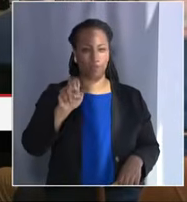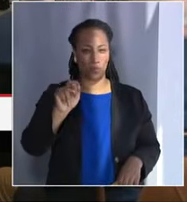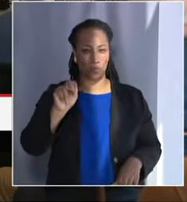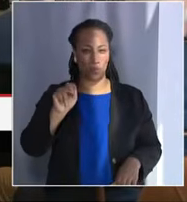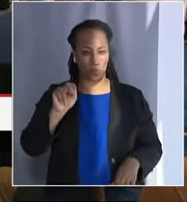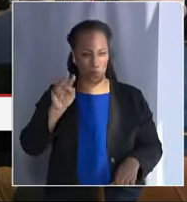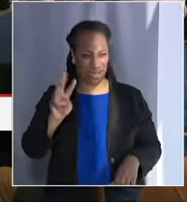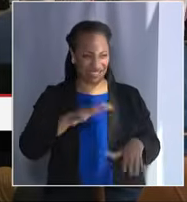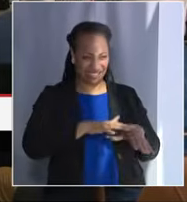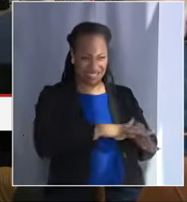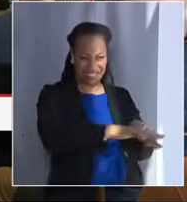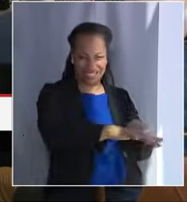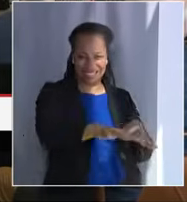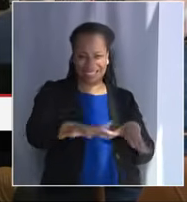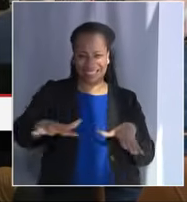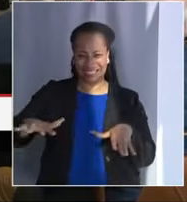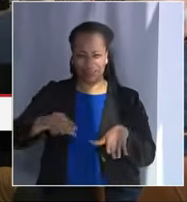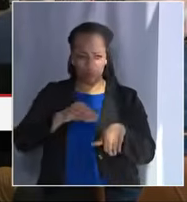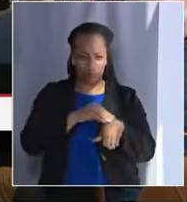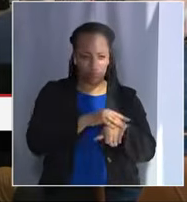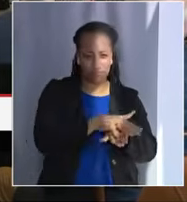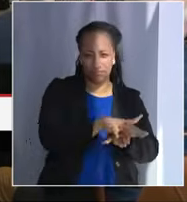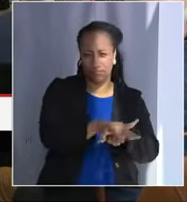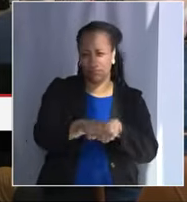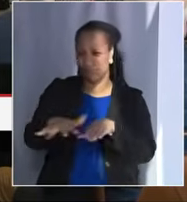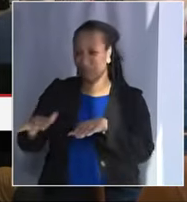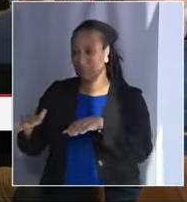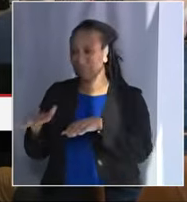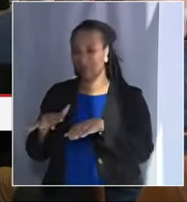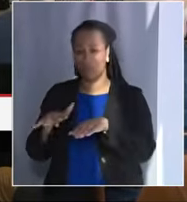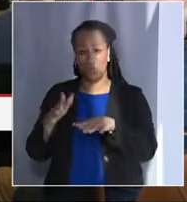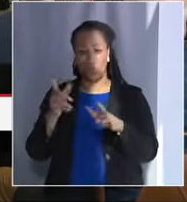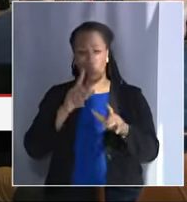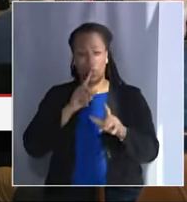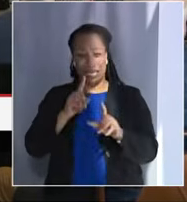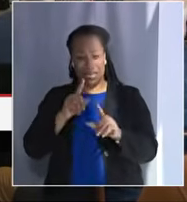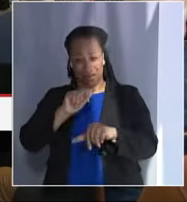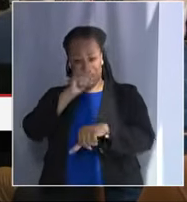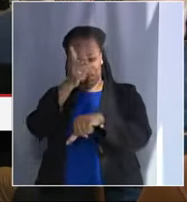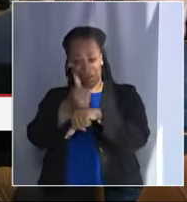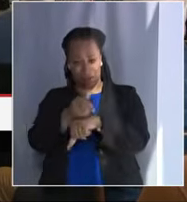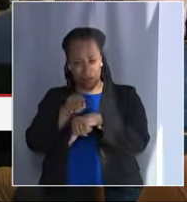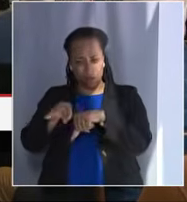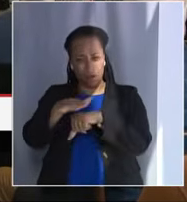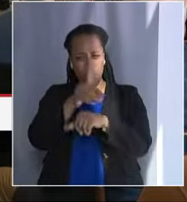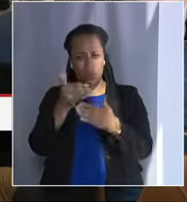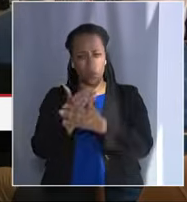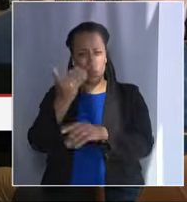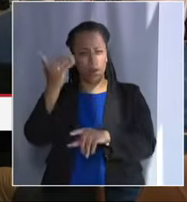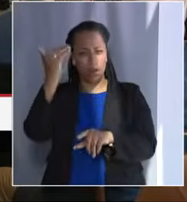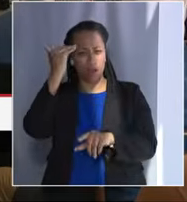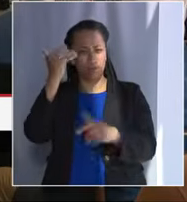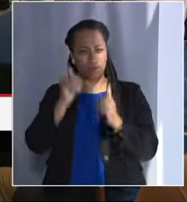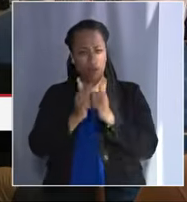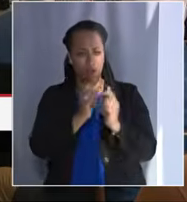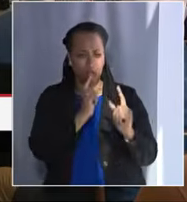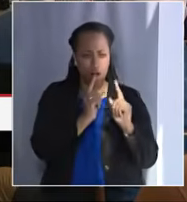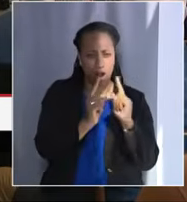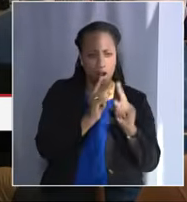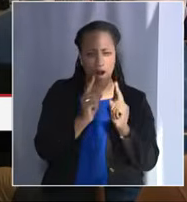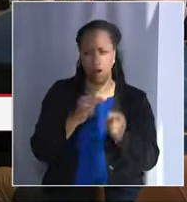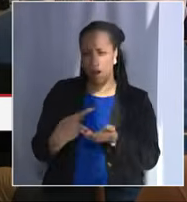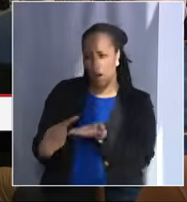dialogue. May it be an ever-expanding place of encounter and exchange between persons of different backgrounds and diverse